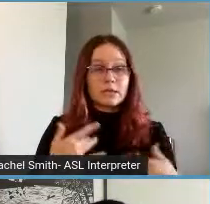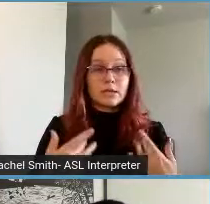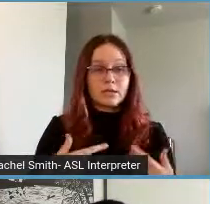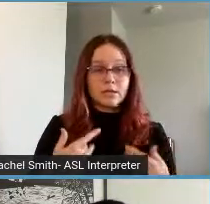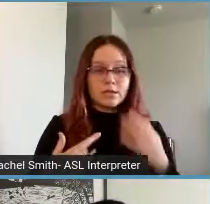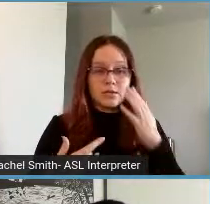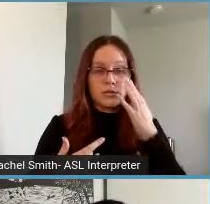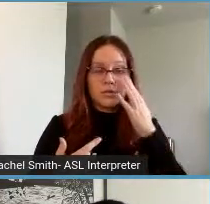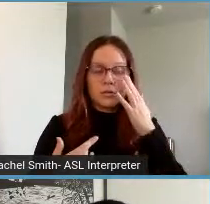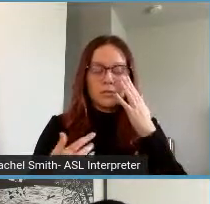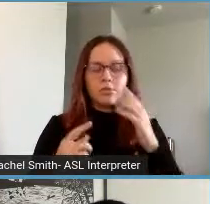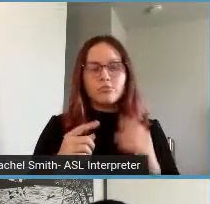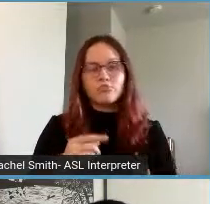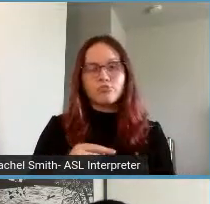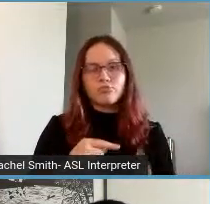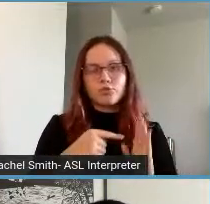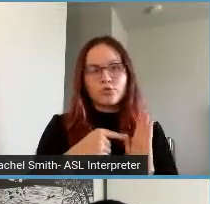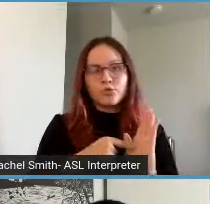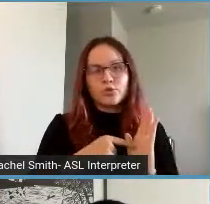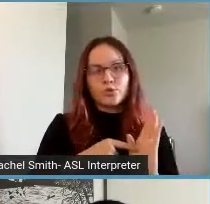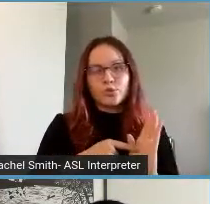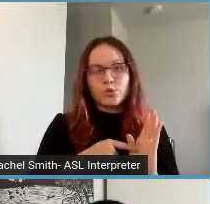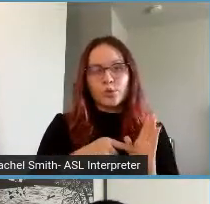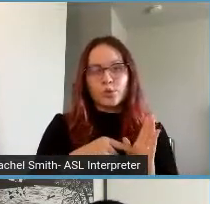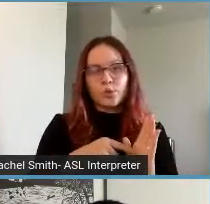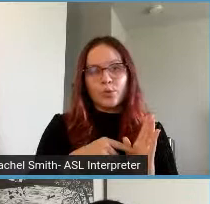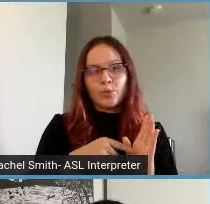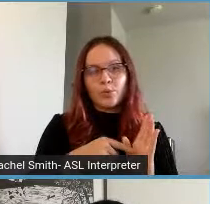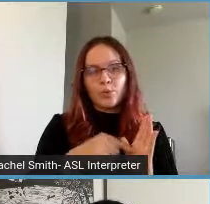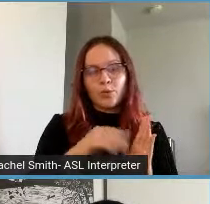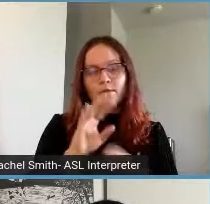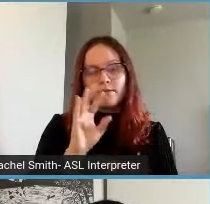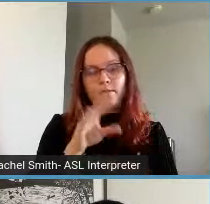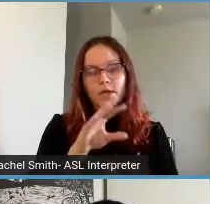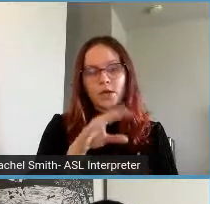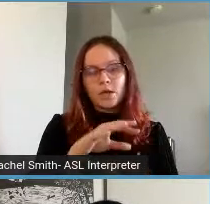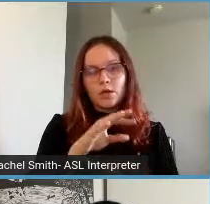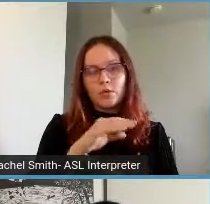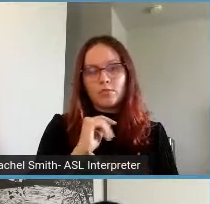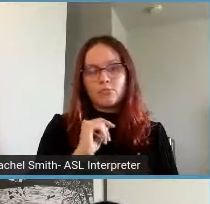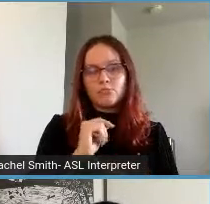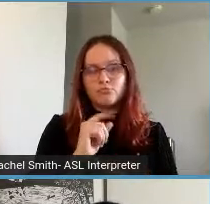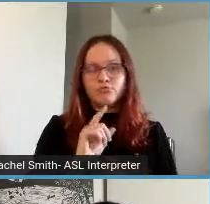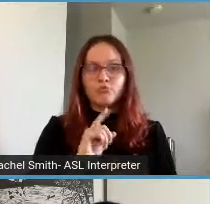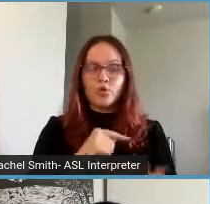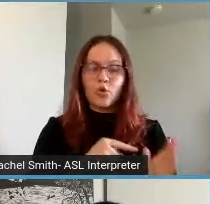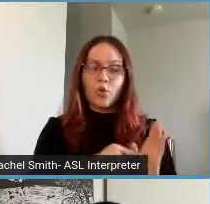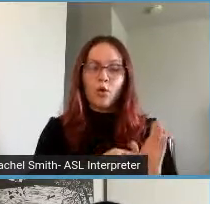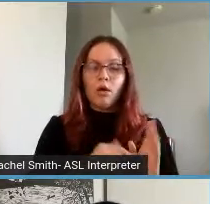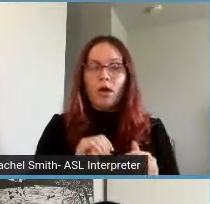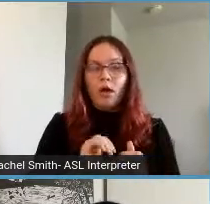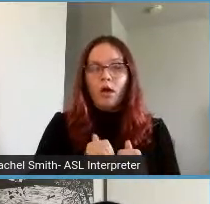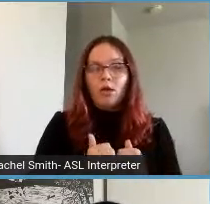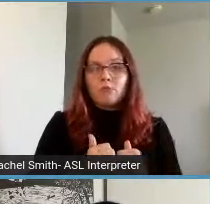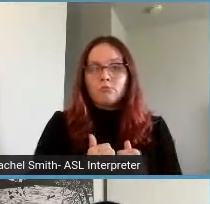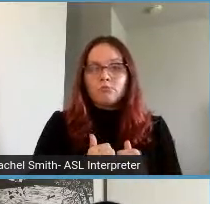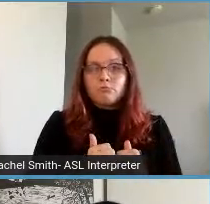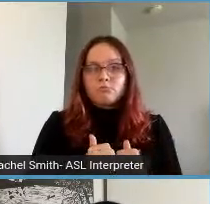now. And I think, Jason, you're gonna have to help me with that first slide there, that first